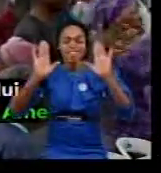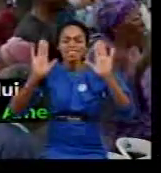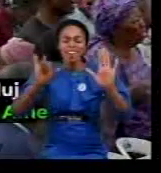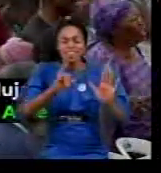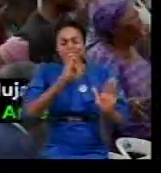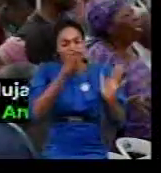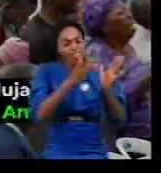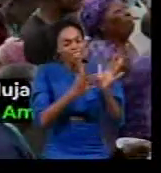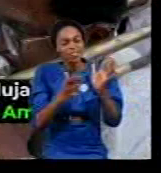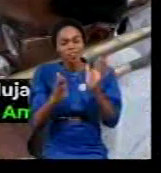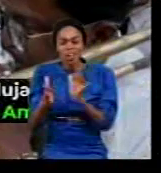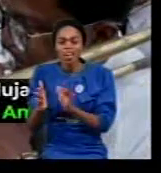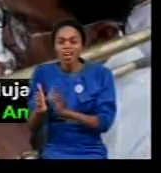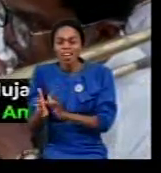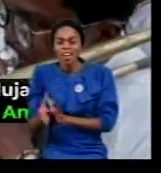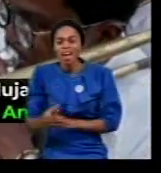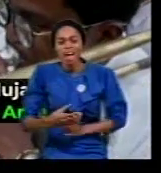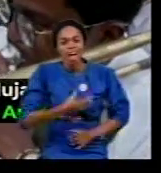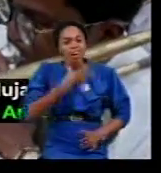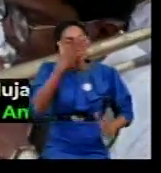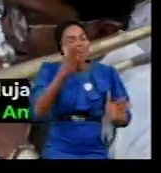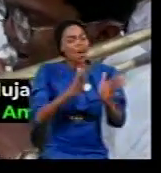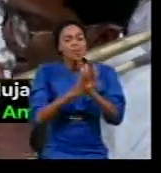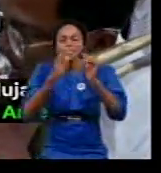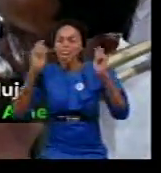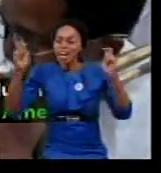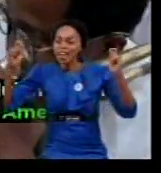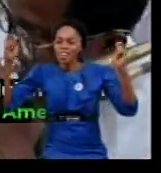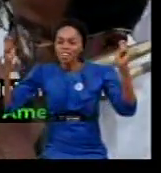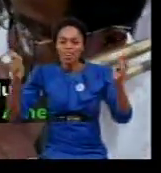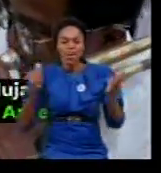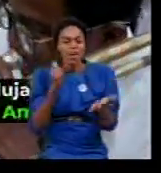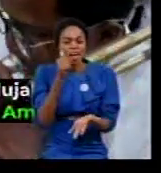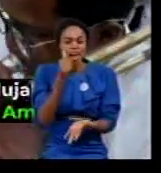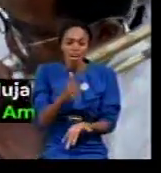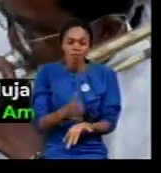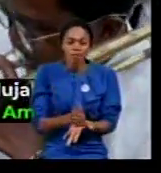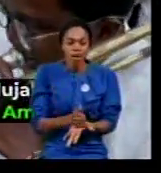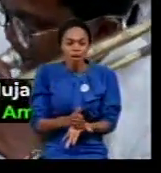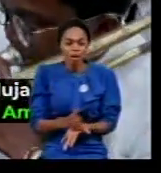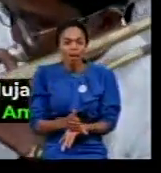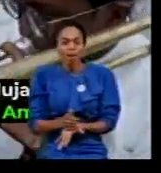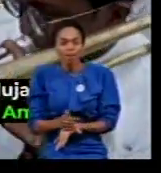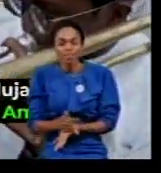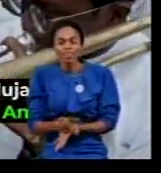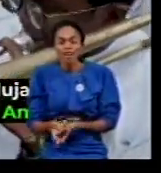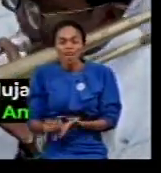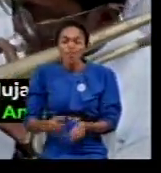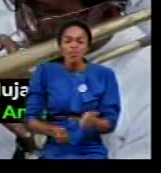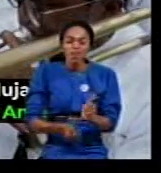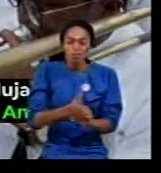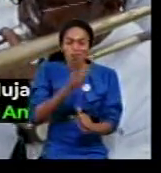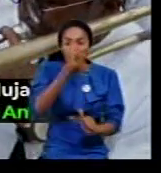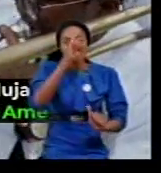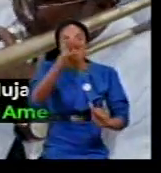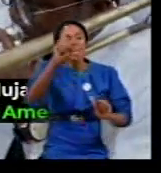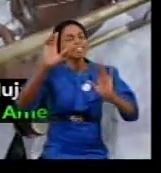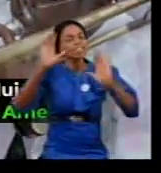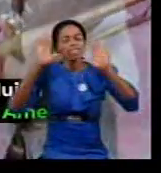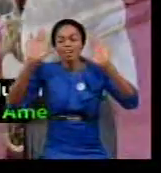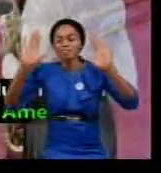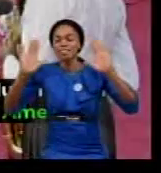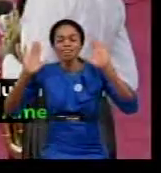he has cast down the altar of Baal, and because he has cut down the grove that was by